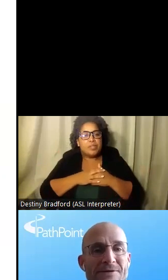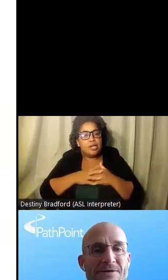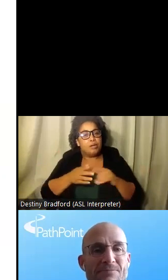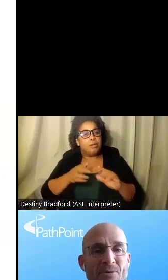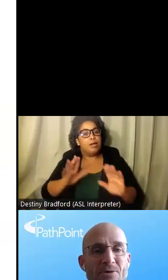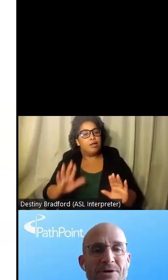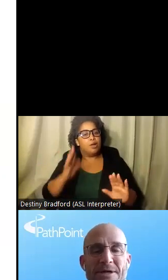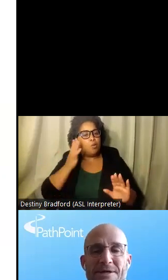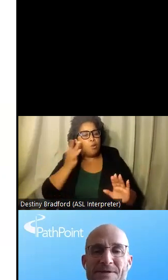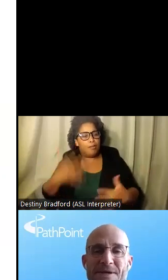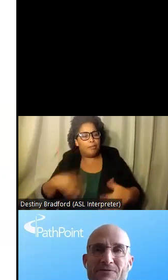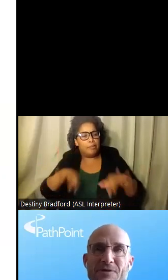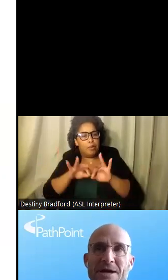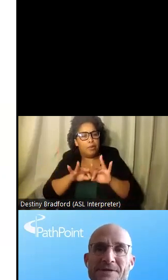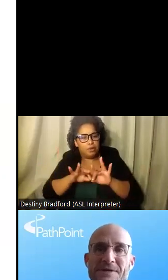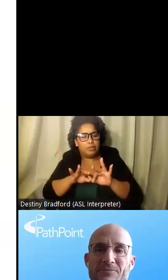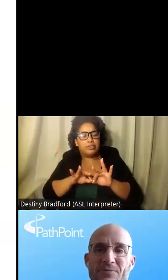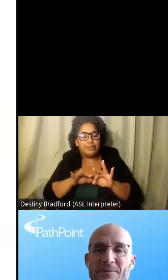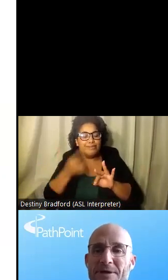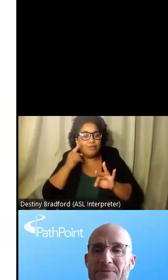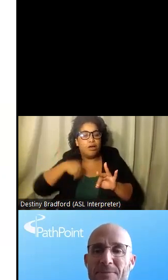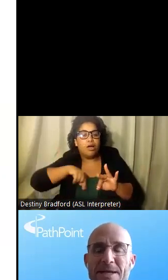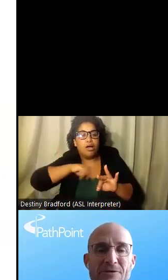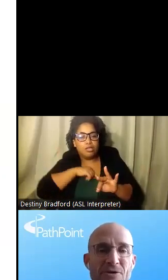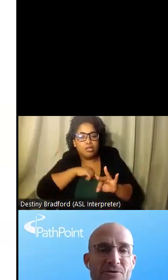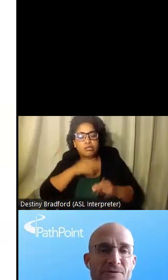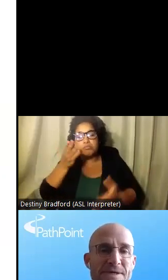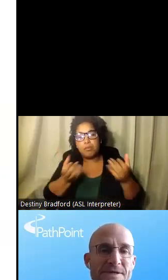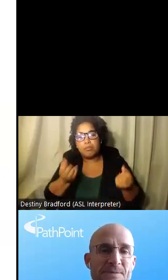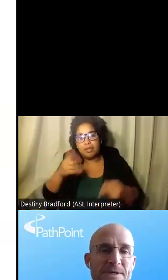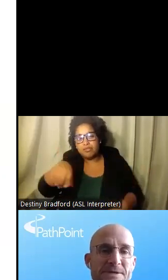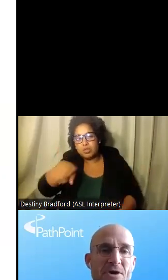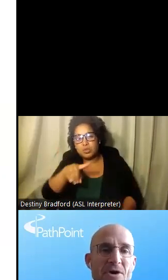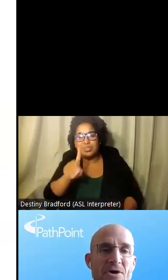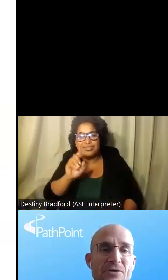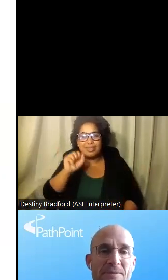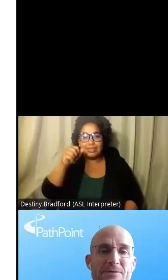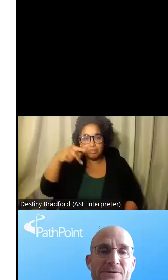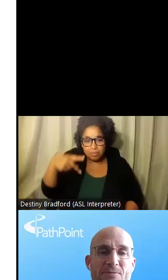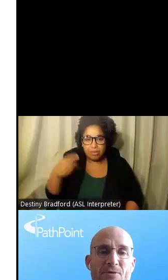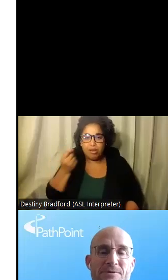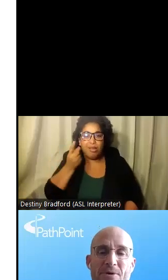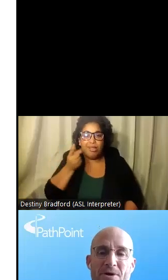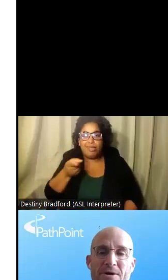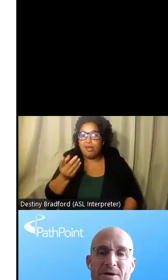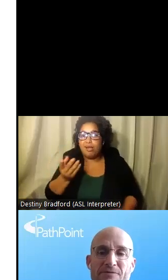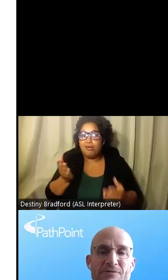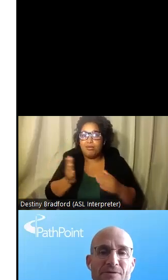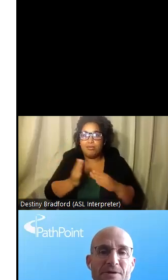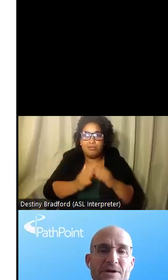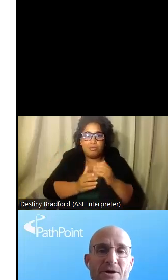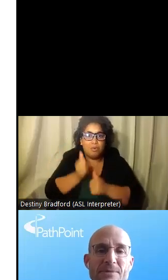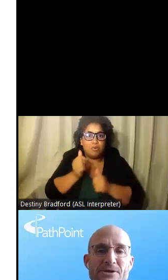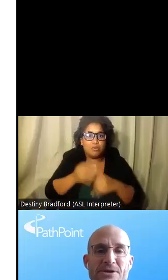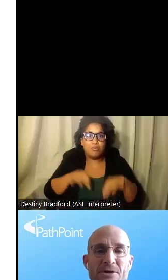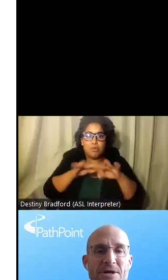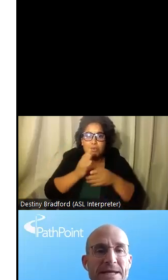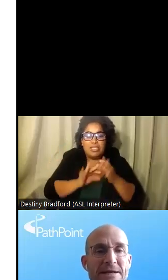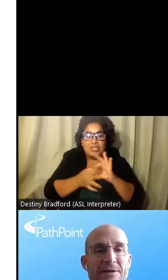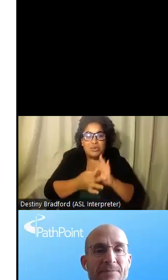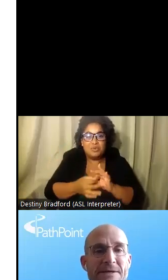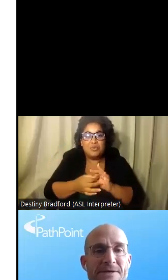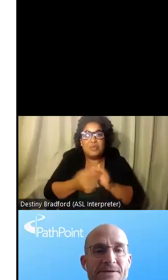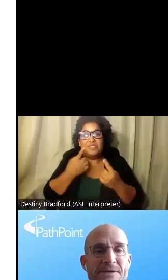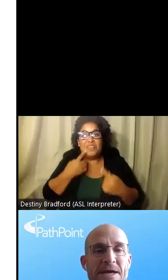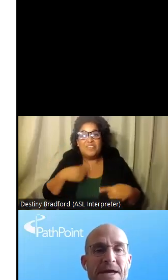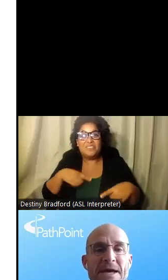why this is important is that for us, and probably many of you, DSPs are the most important part of fulfilling our mission on a